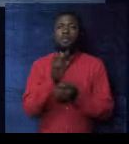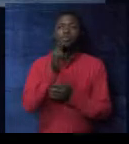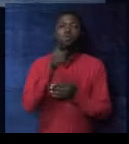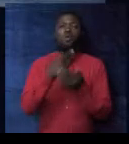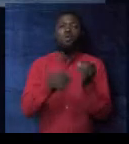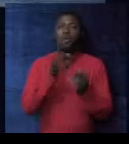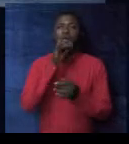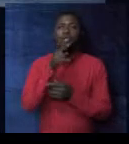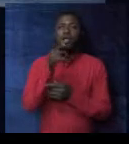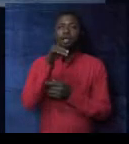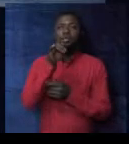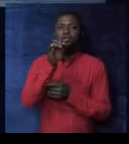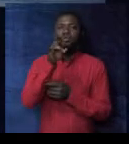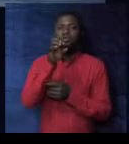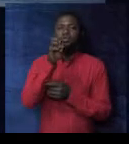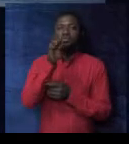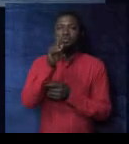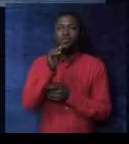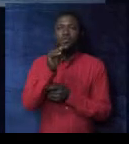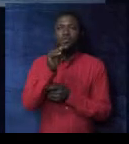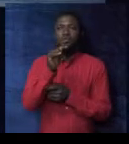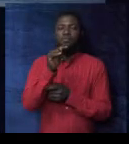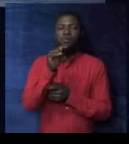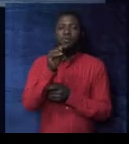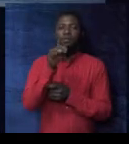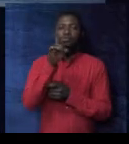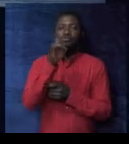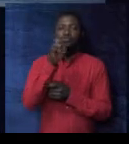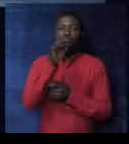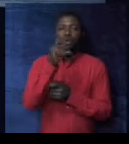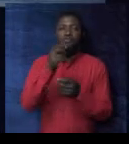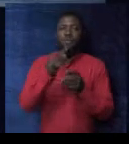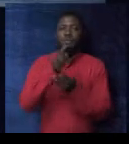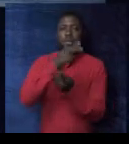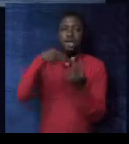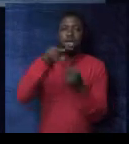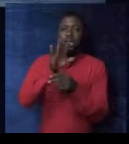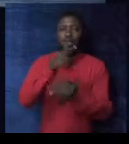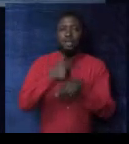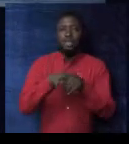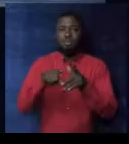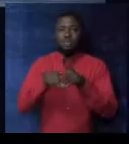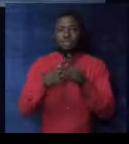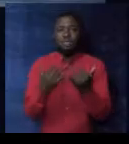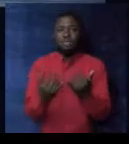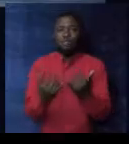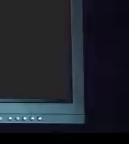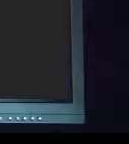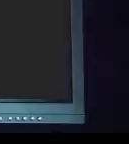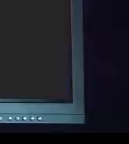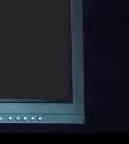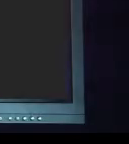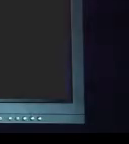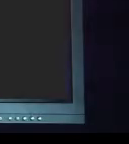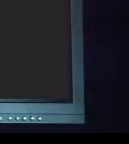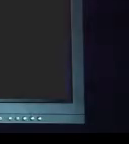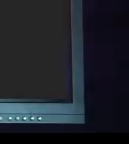system. Question number 2, what are dwarf planets? Your time starts now.